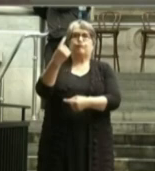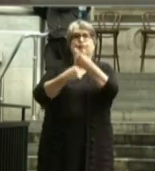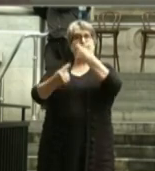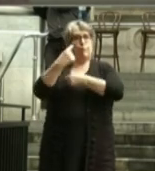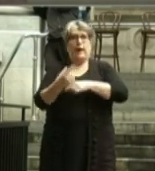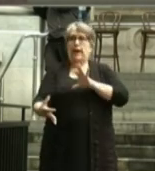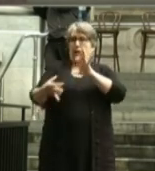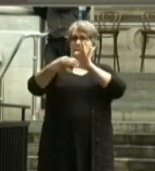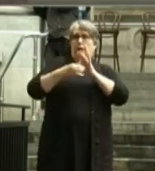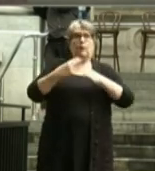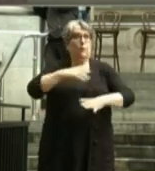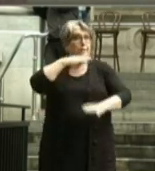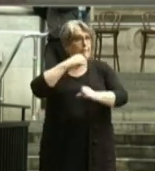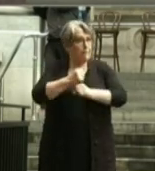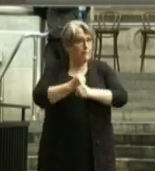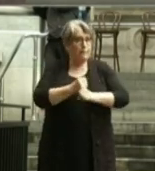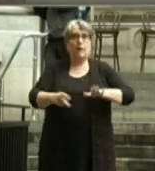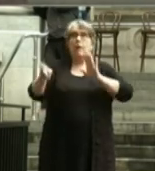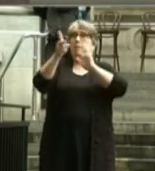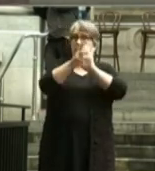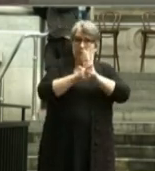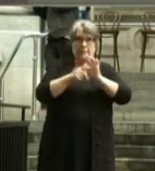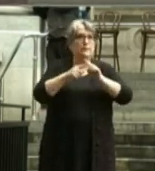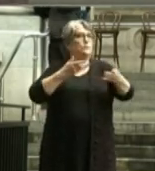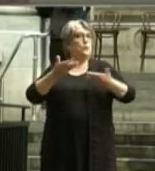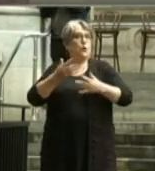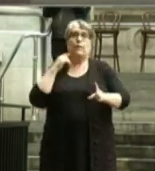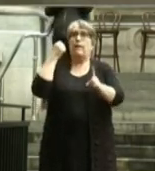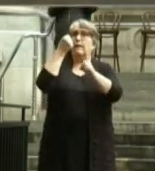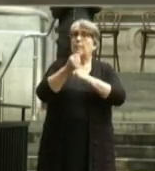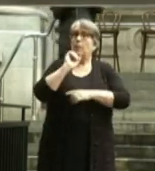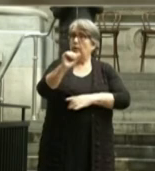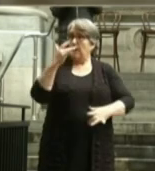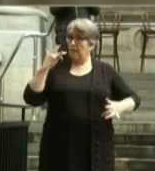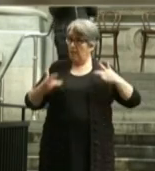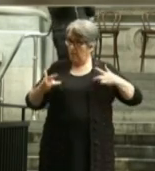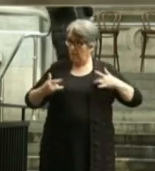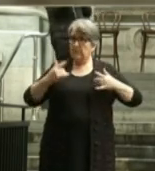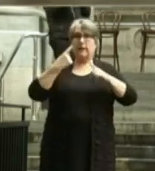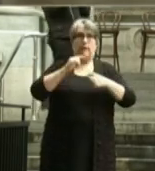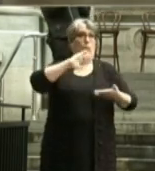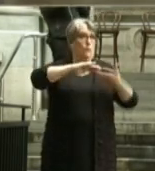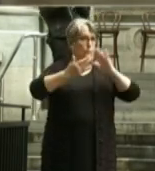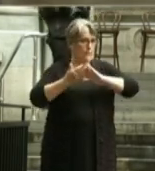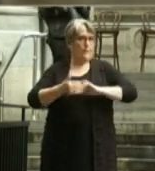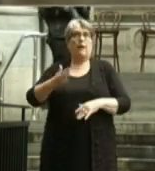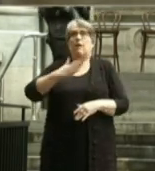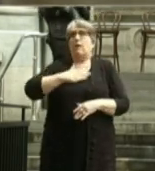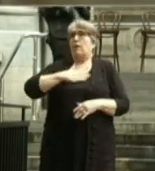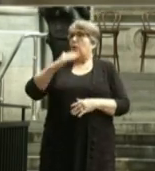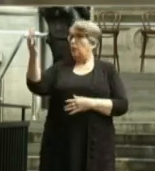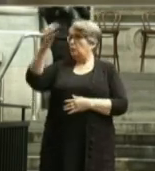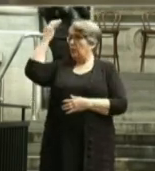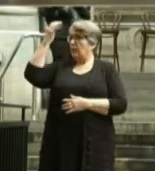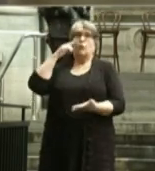to engage with government and policies and services that impact on First Nations communities. I would like to